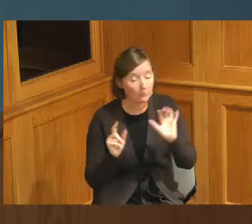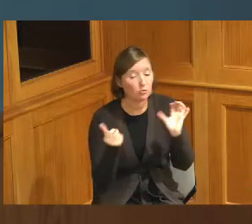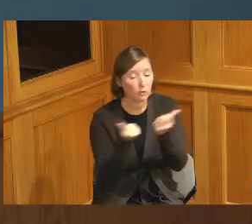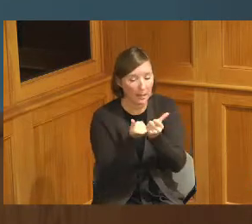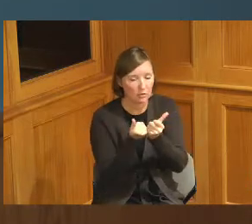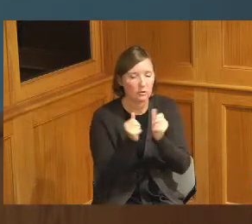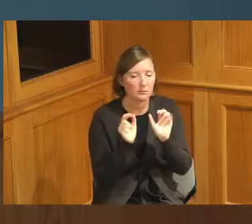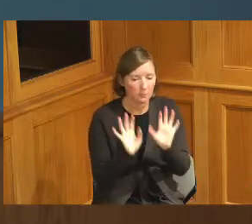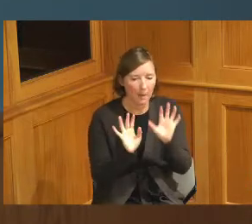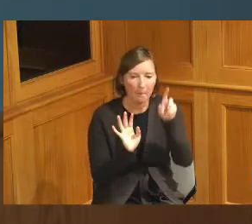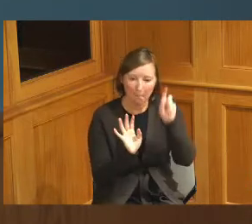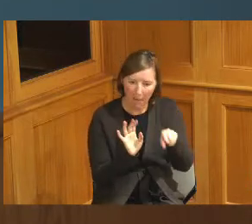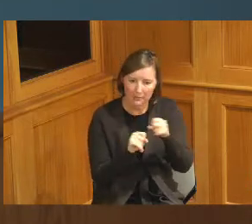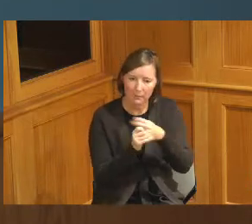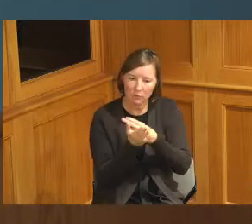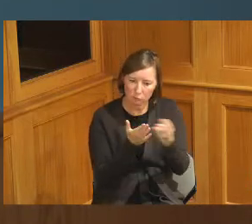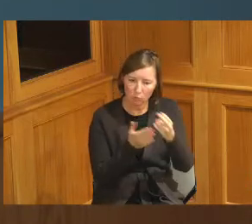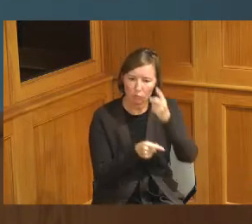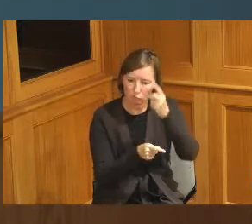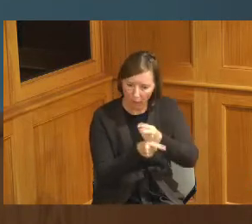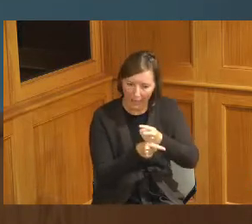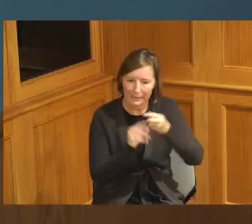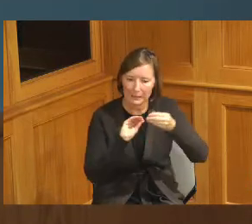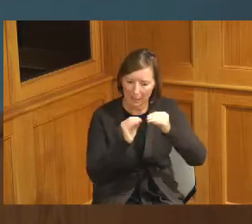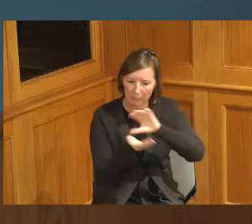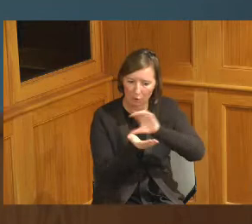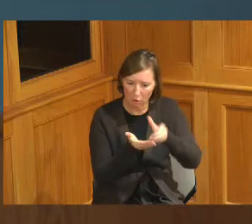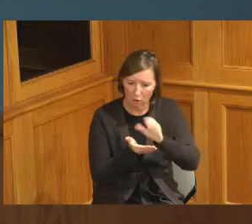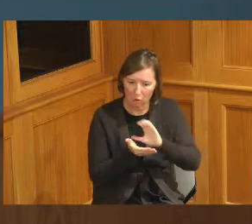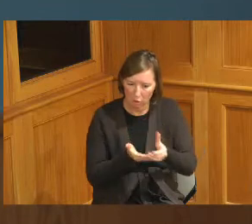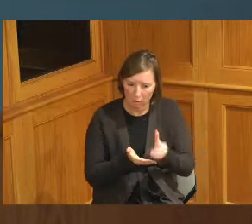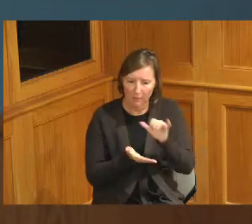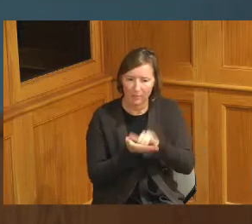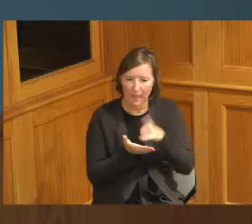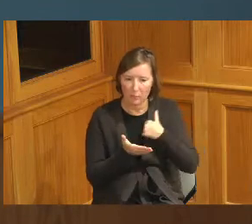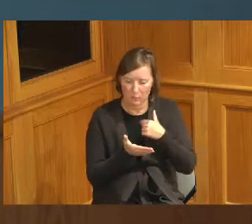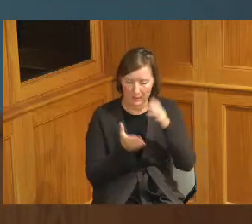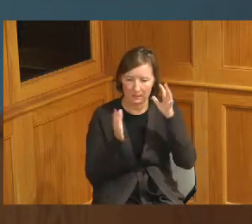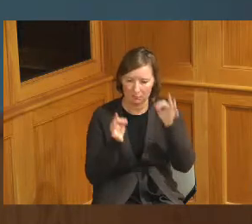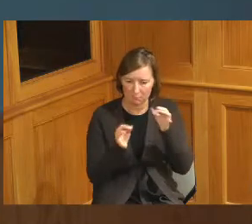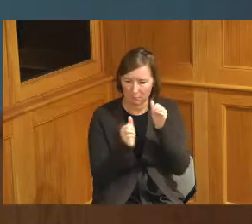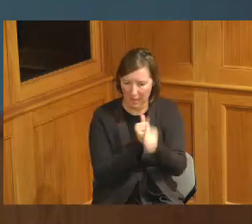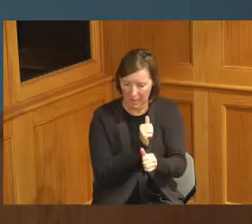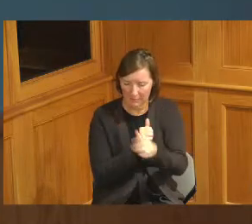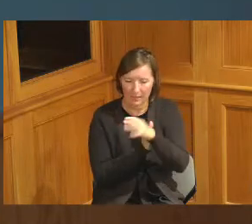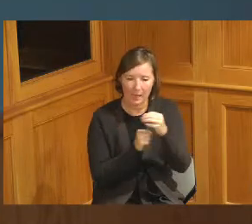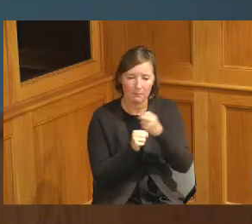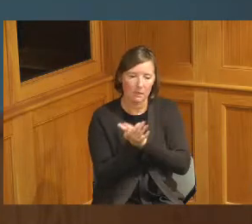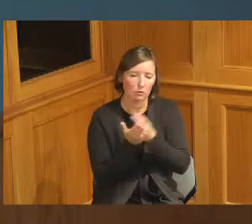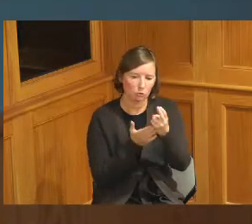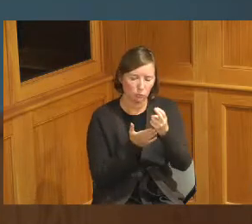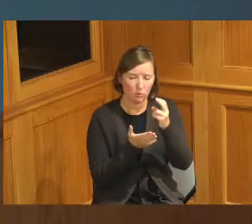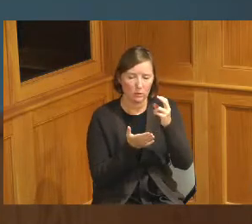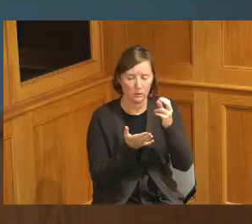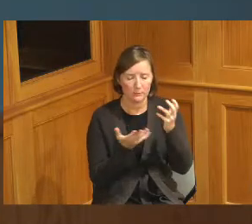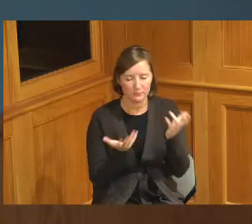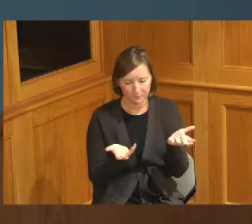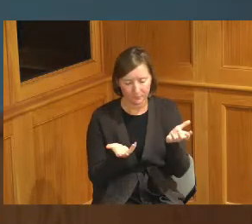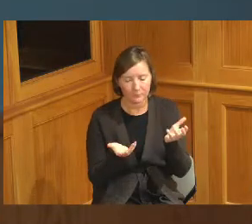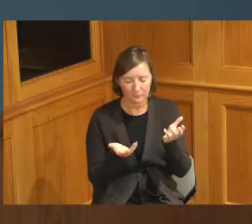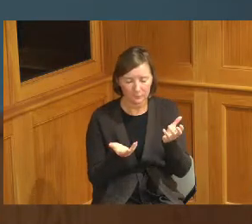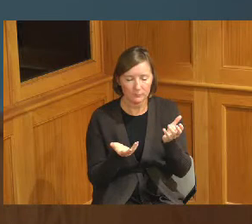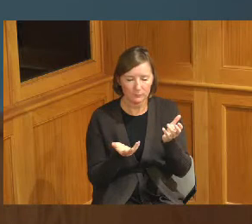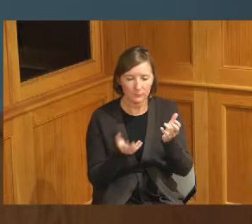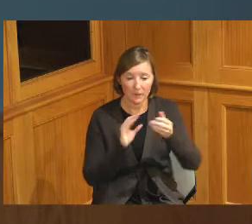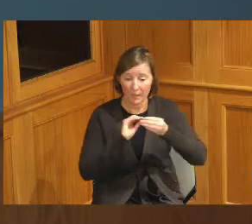making sure that these were the numbers that we came up with, and making sure that